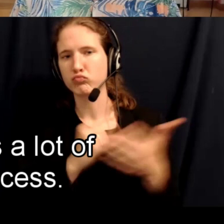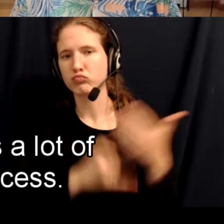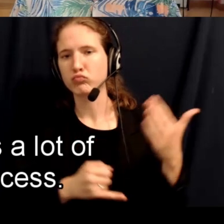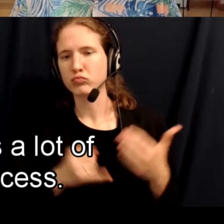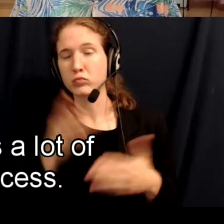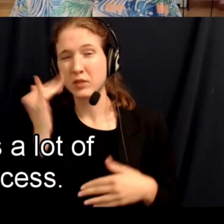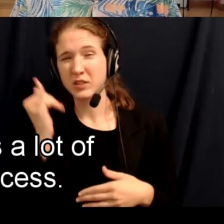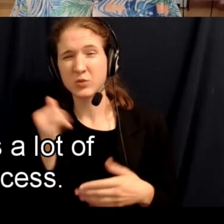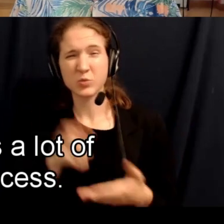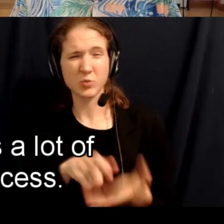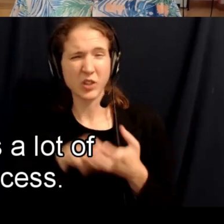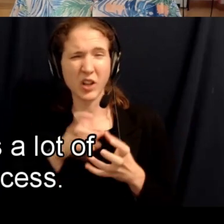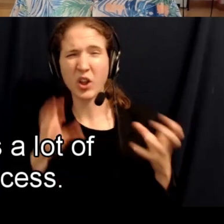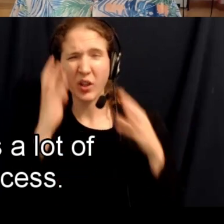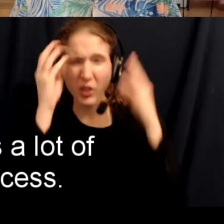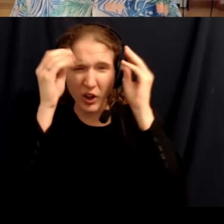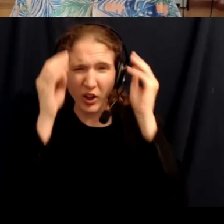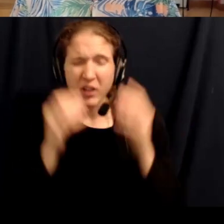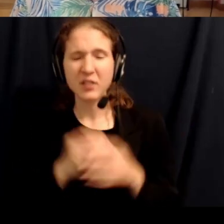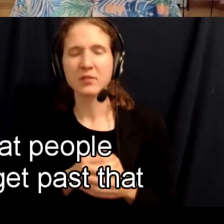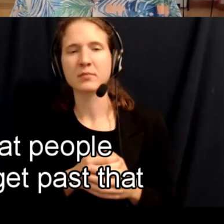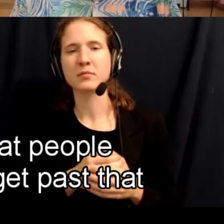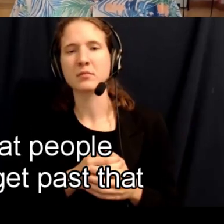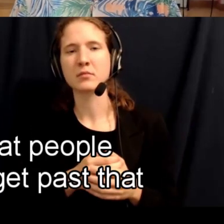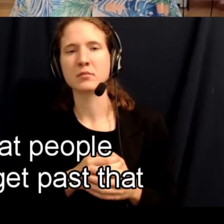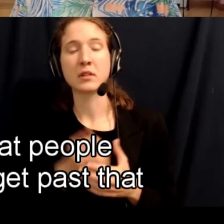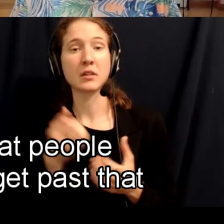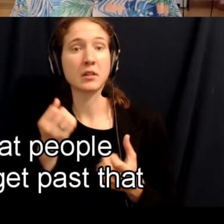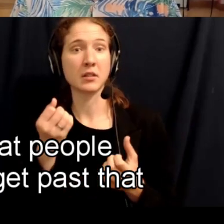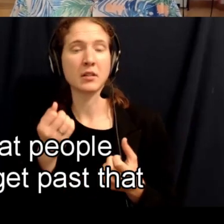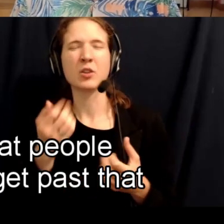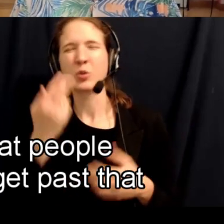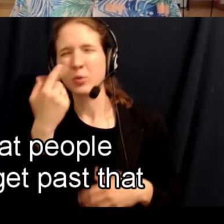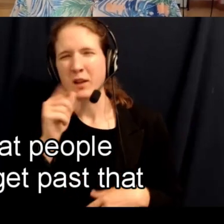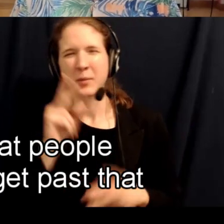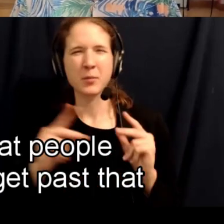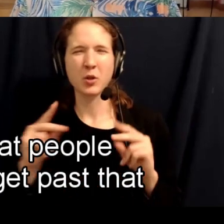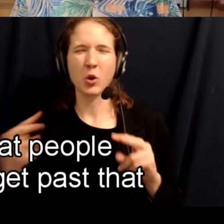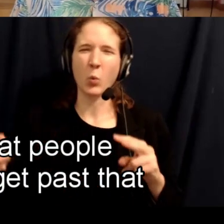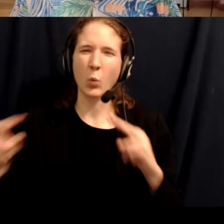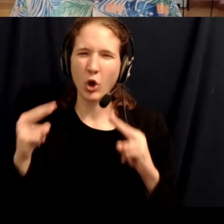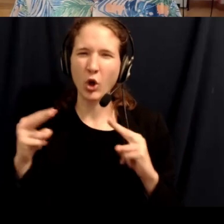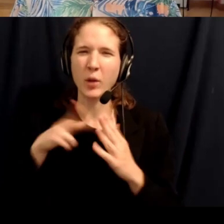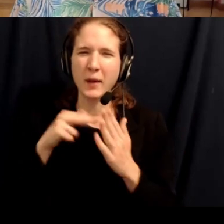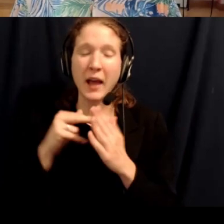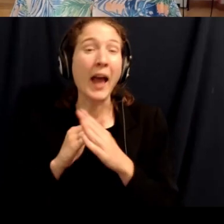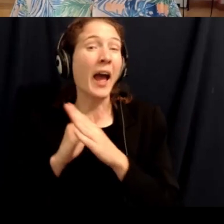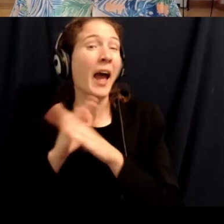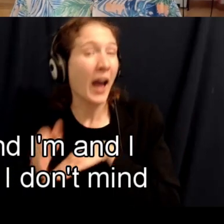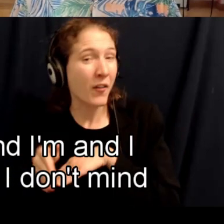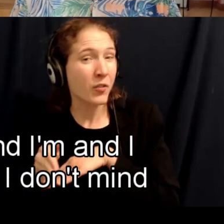lot of thought and, the process. I mean, I don't mind what people watching me paint after I get past that